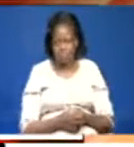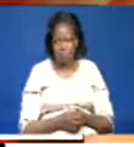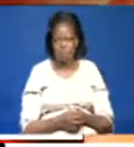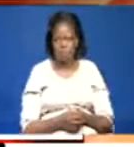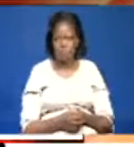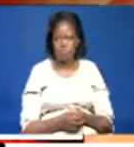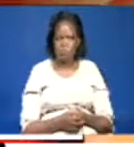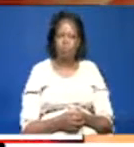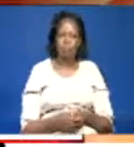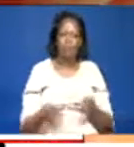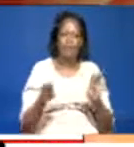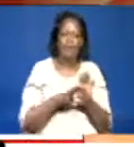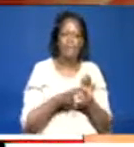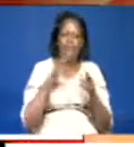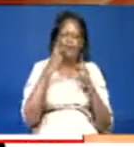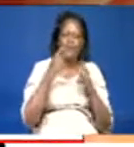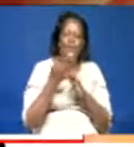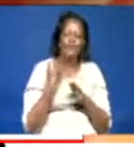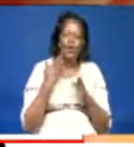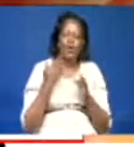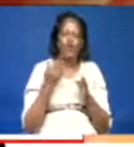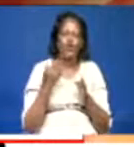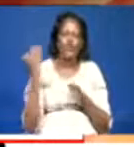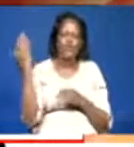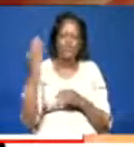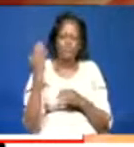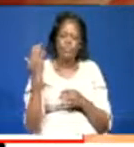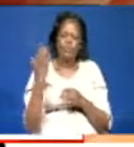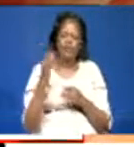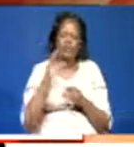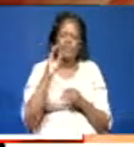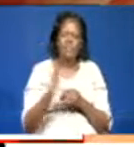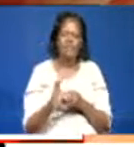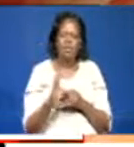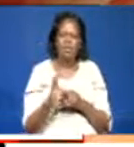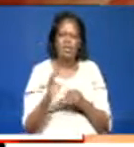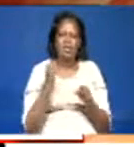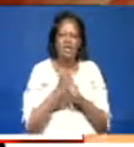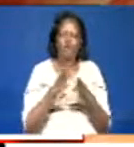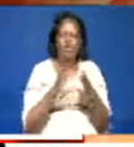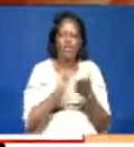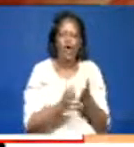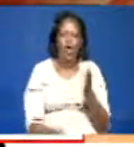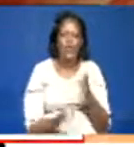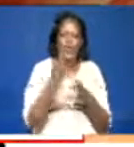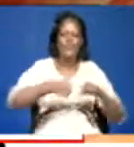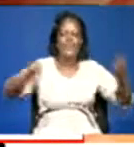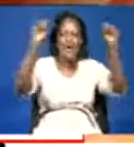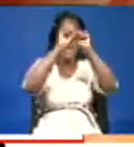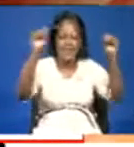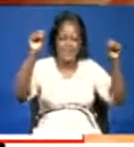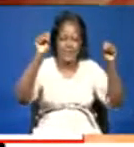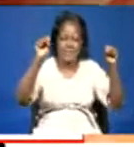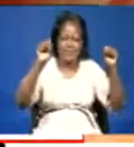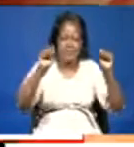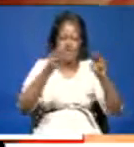ask members' views ahead of the presentation by the CBC or to the CBC task force that was formed by the president as soon